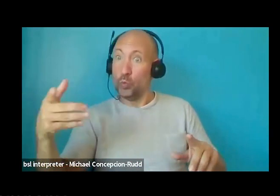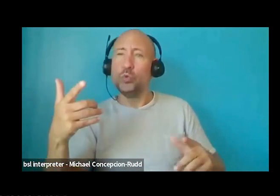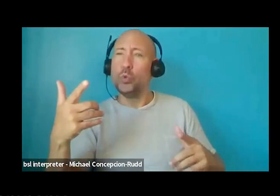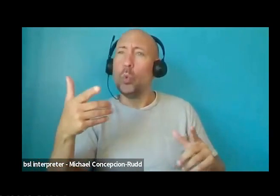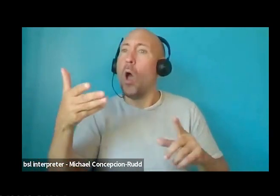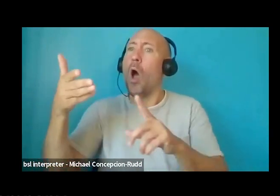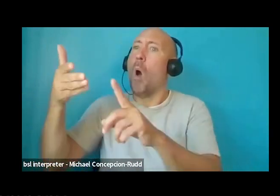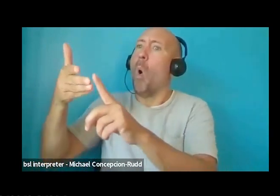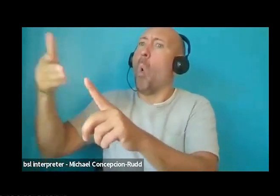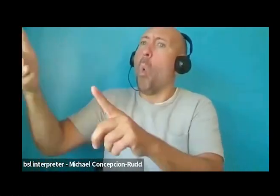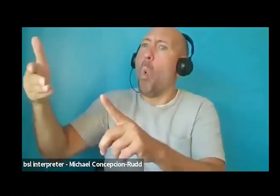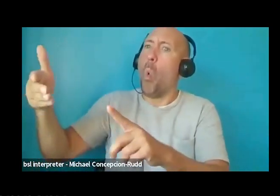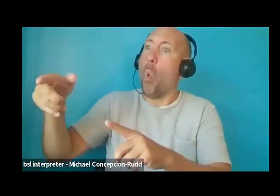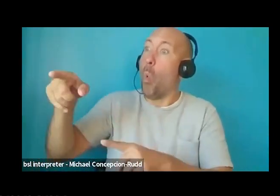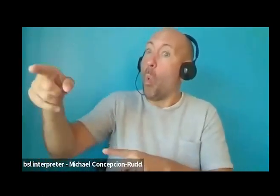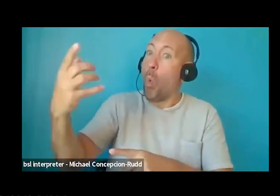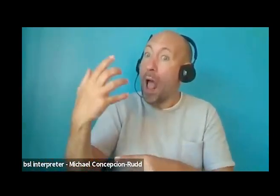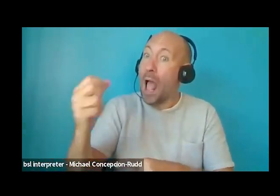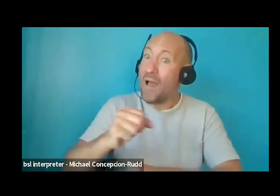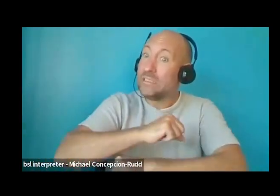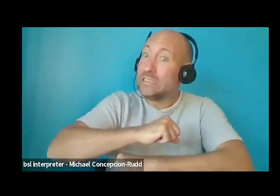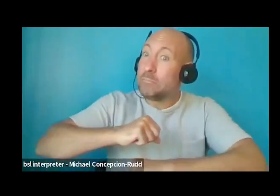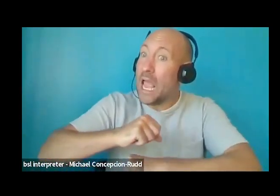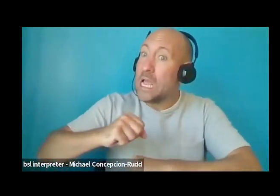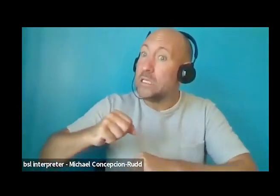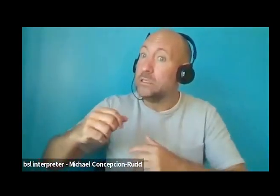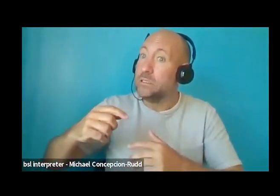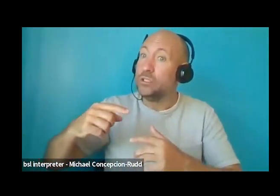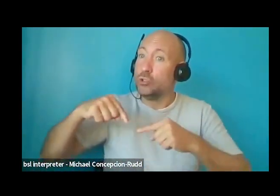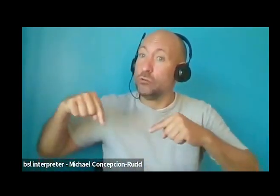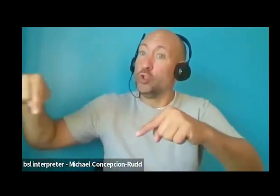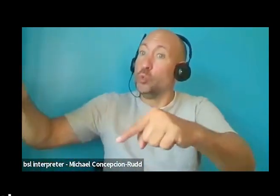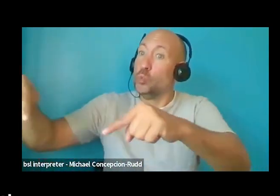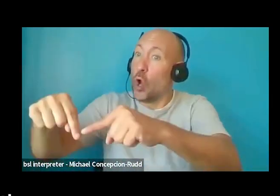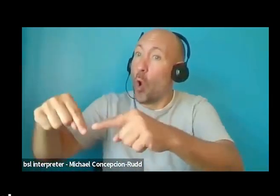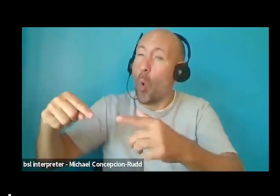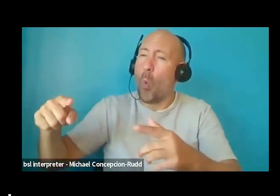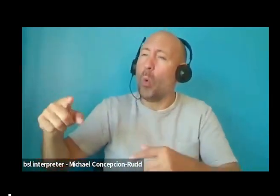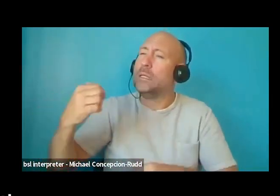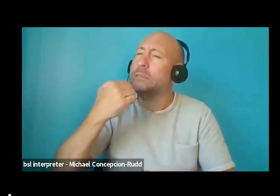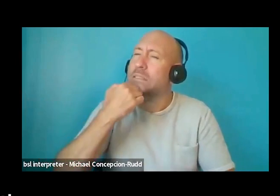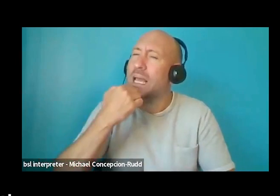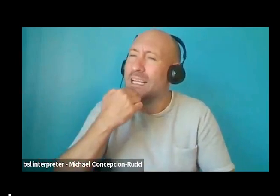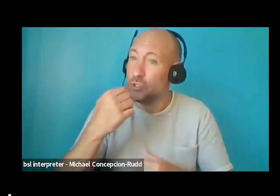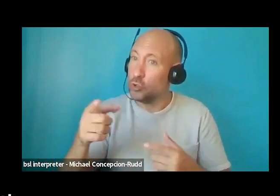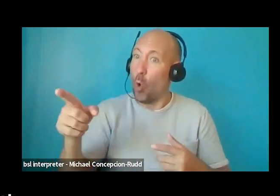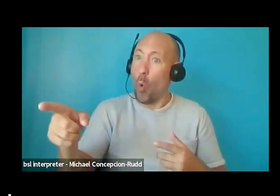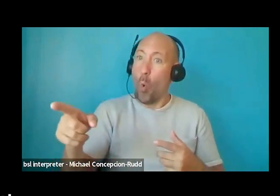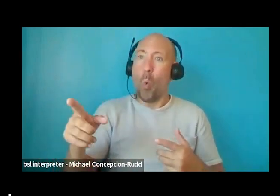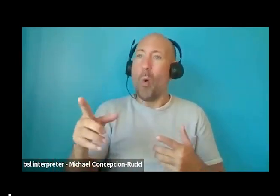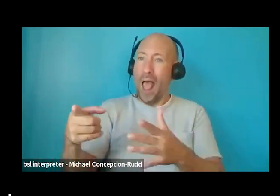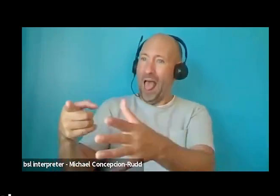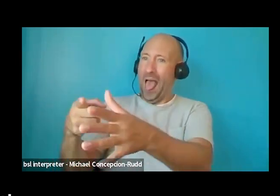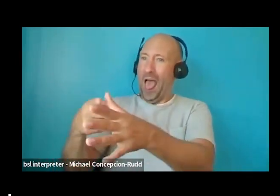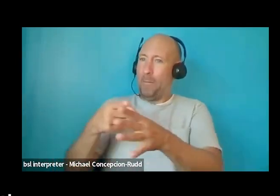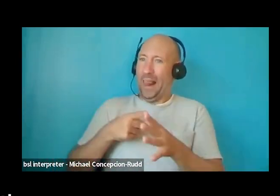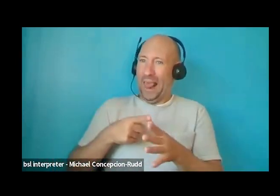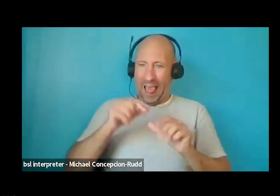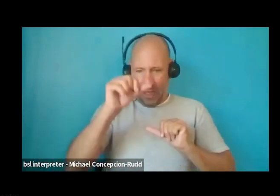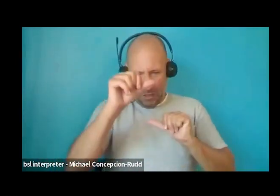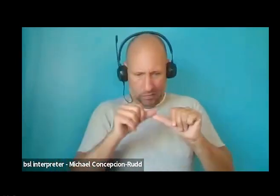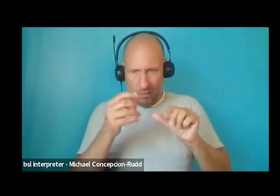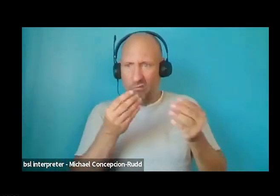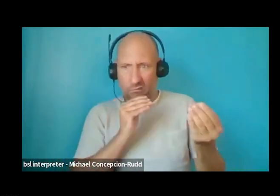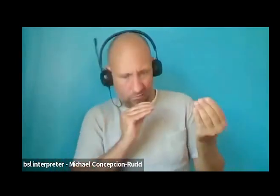that has a studio space, and also the dates. So as well as showing an interest in wanting to do a project,